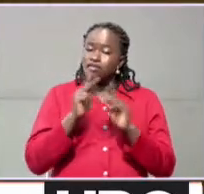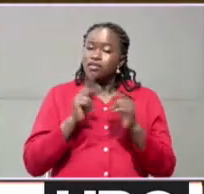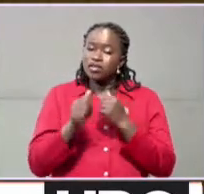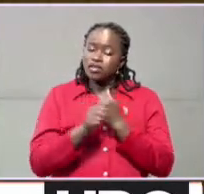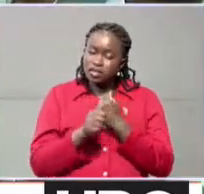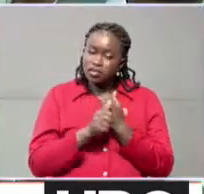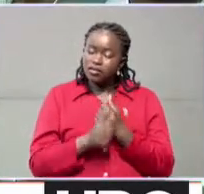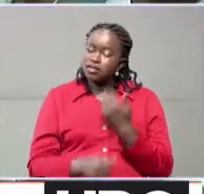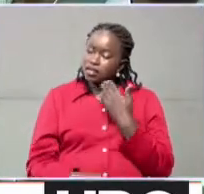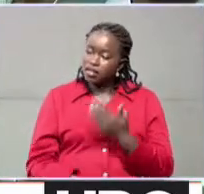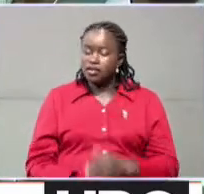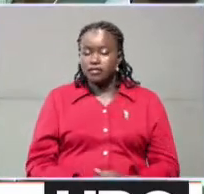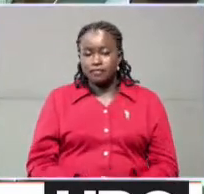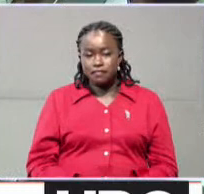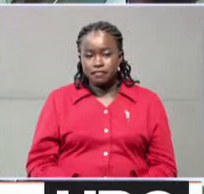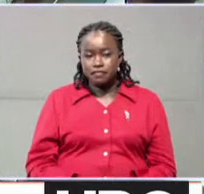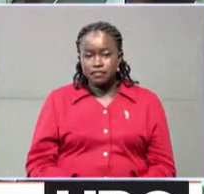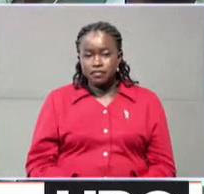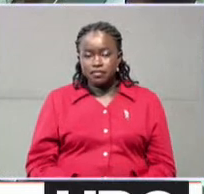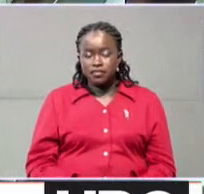minister for security